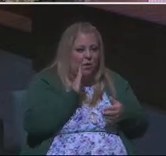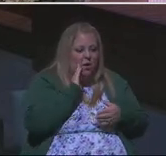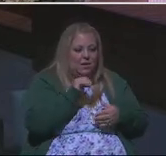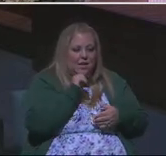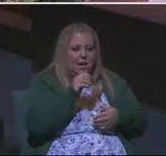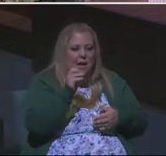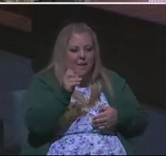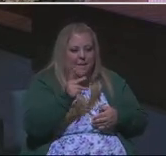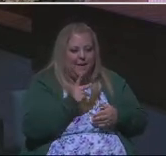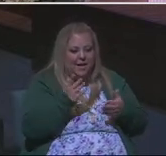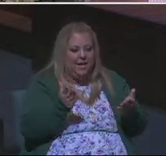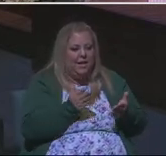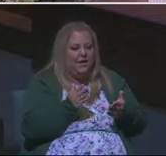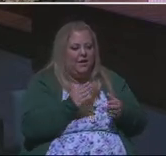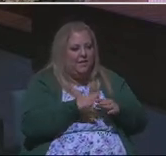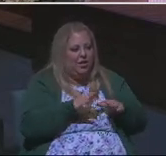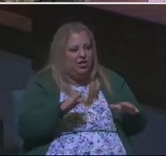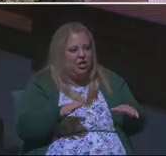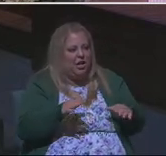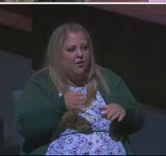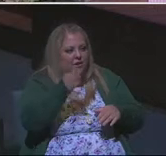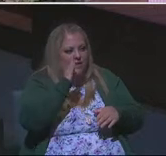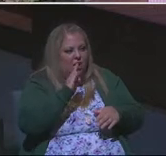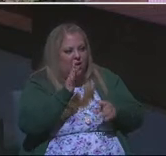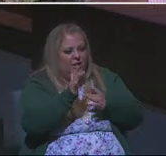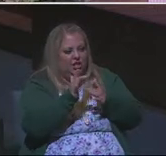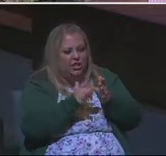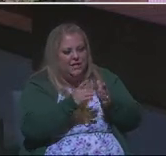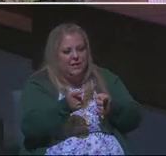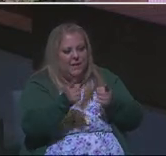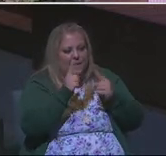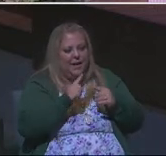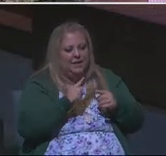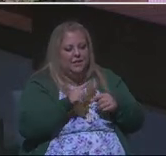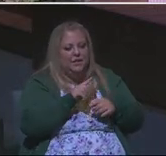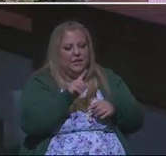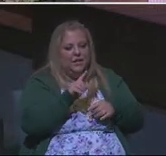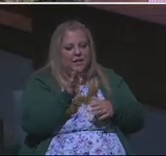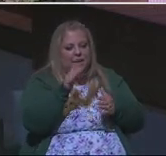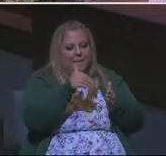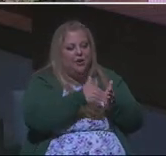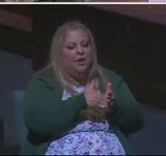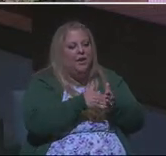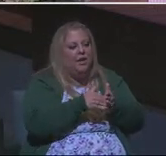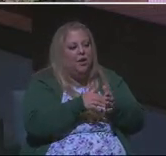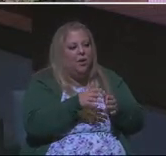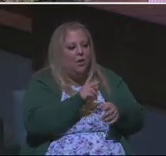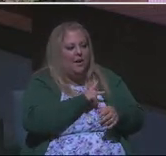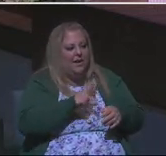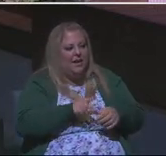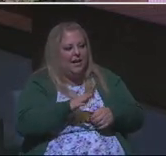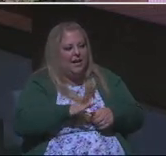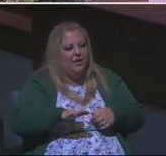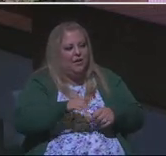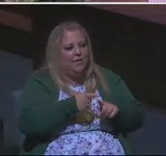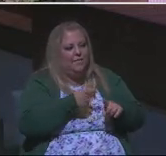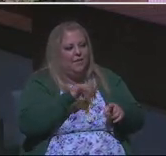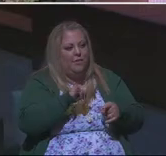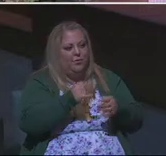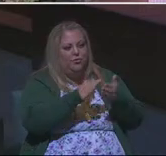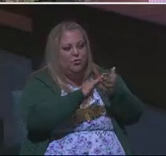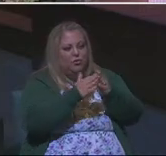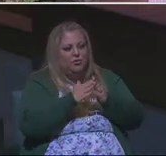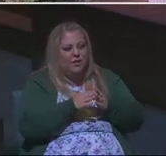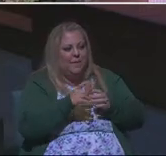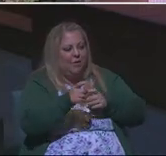until Jesus comes back, if you're a child of God, and he sets up his millennial kingdom from Jerusalem, and we reign with him for 1,000 years. What